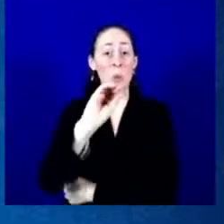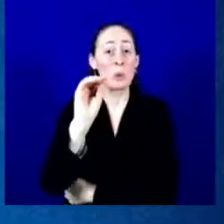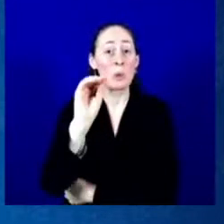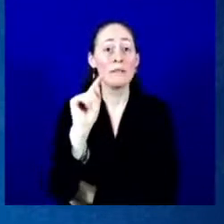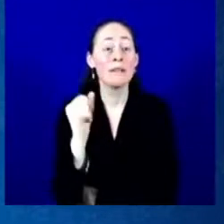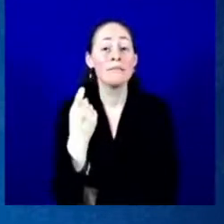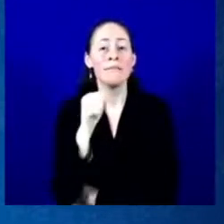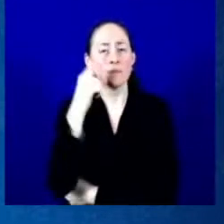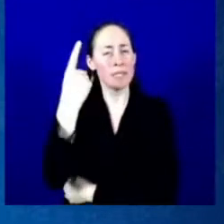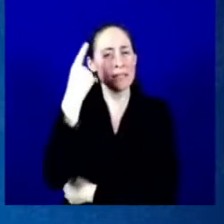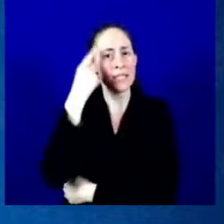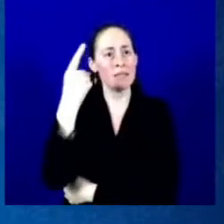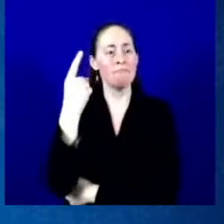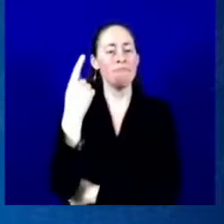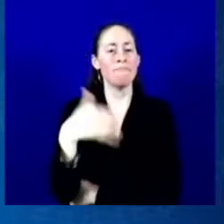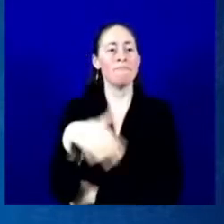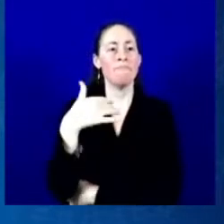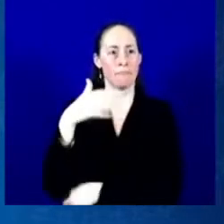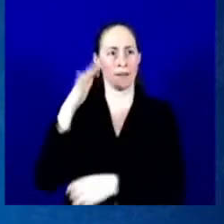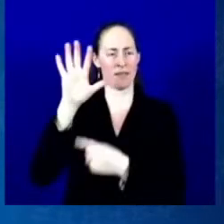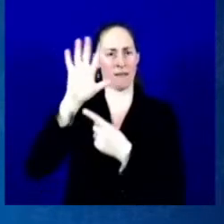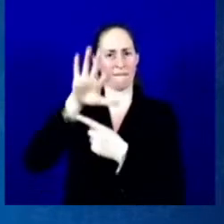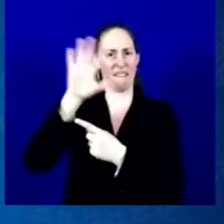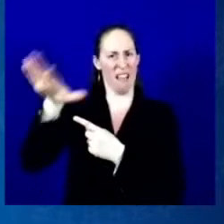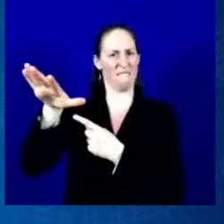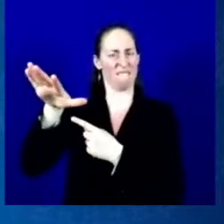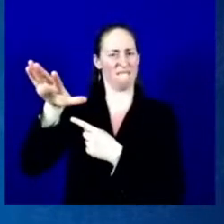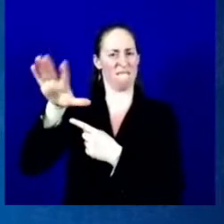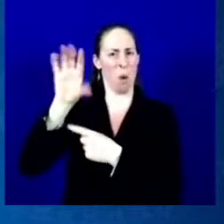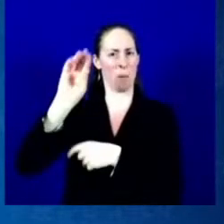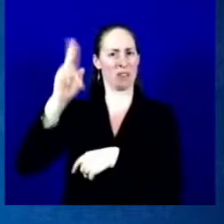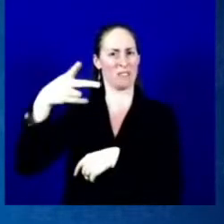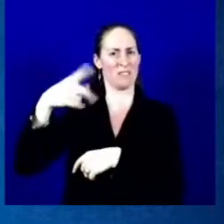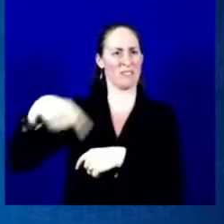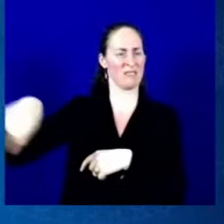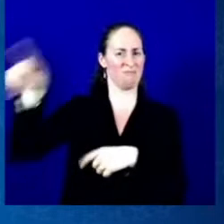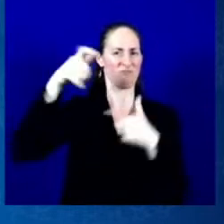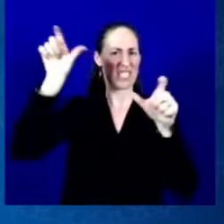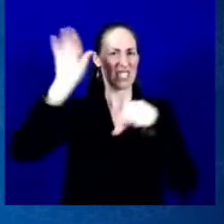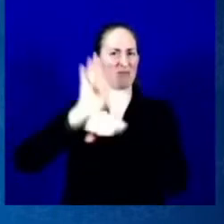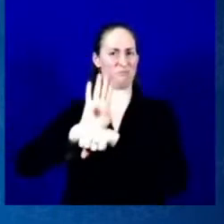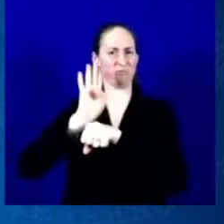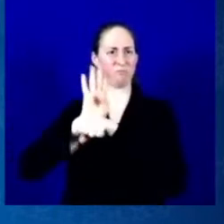in excess of $40 billion in profit.